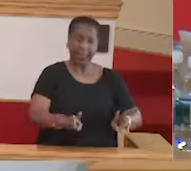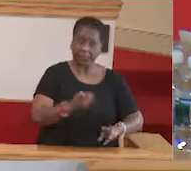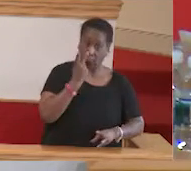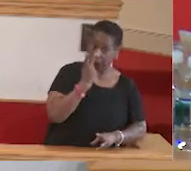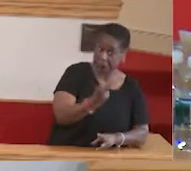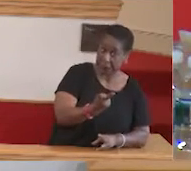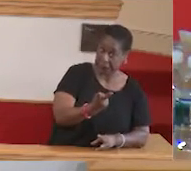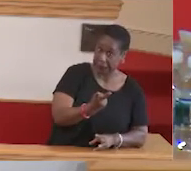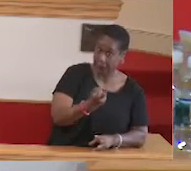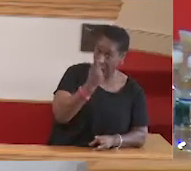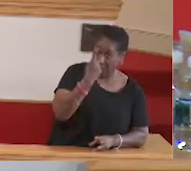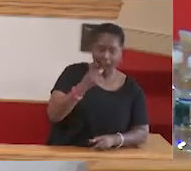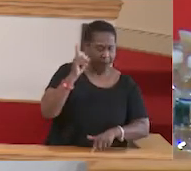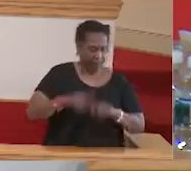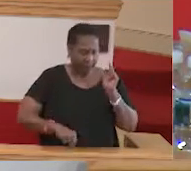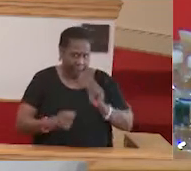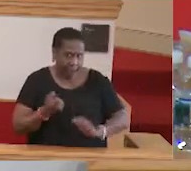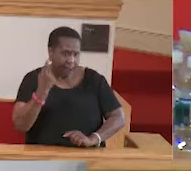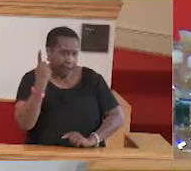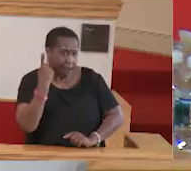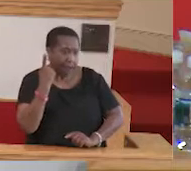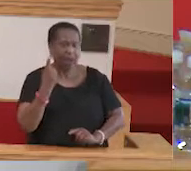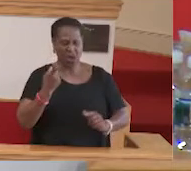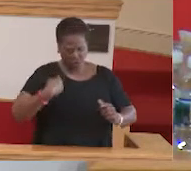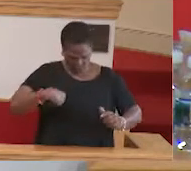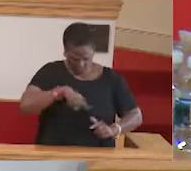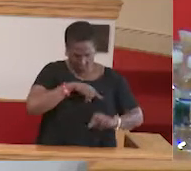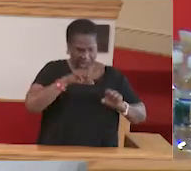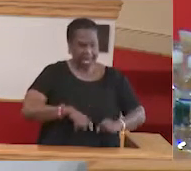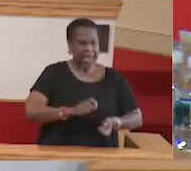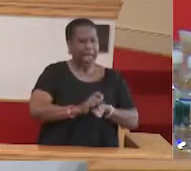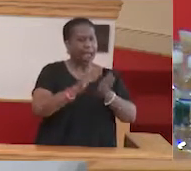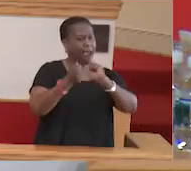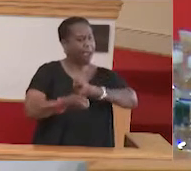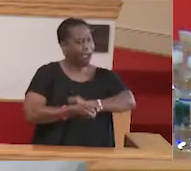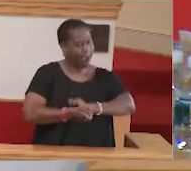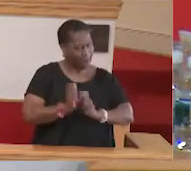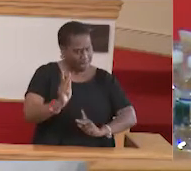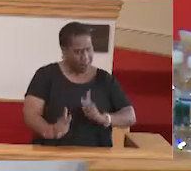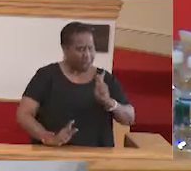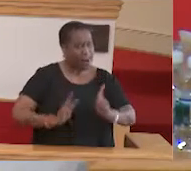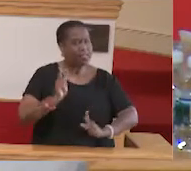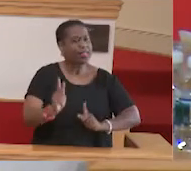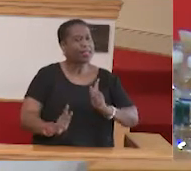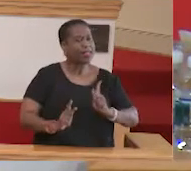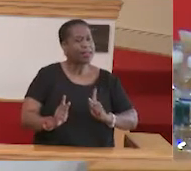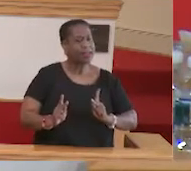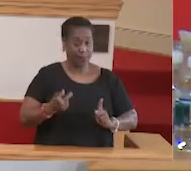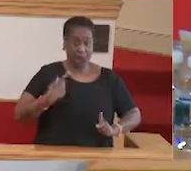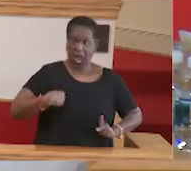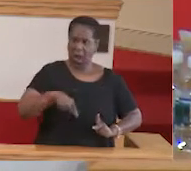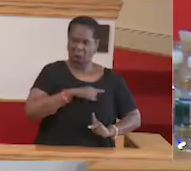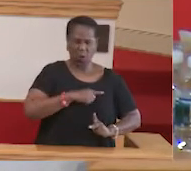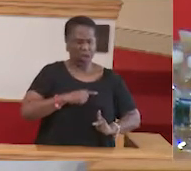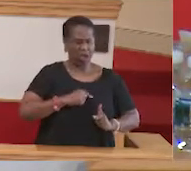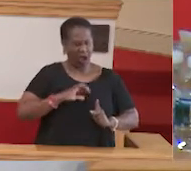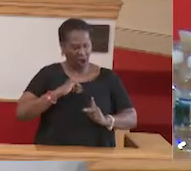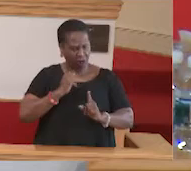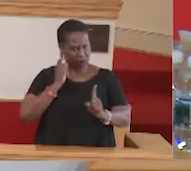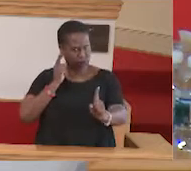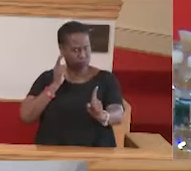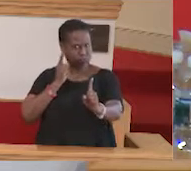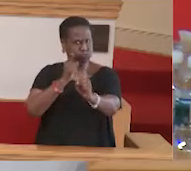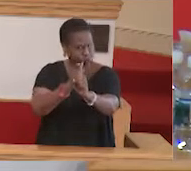unseen, so that we are a transformed people who are on a mission from on